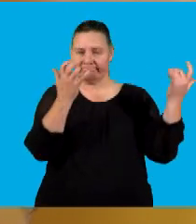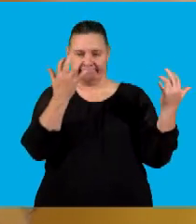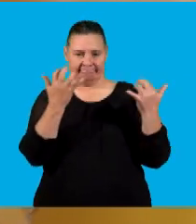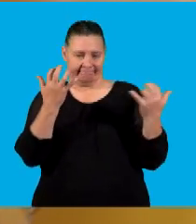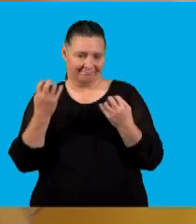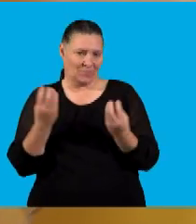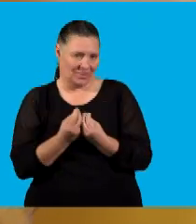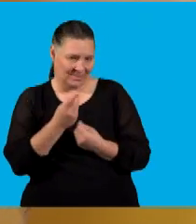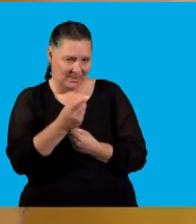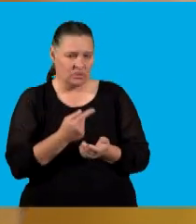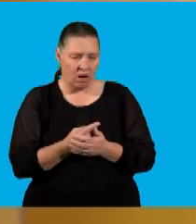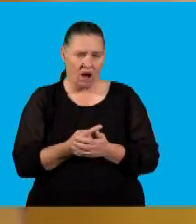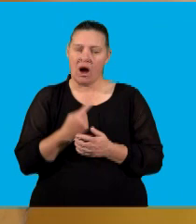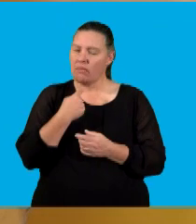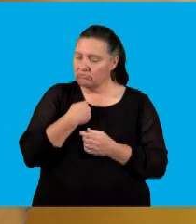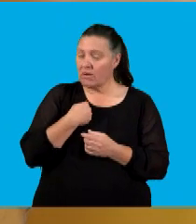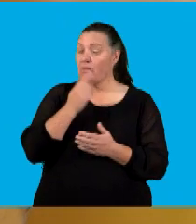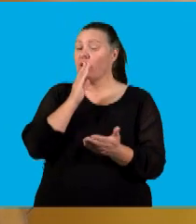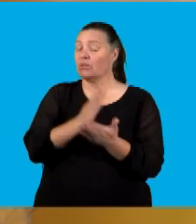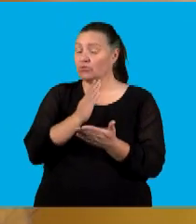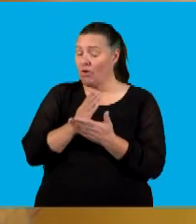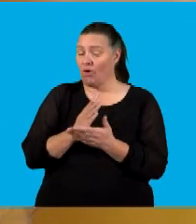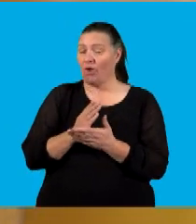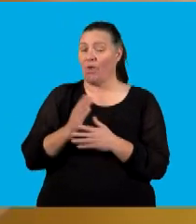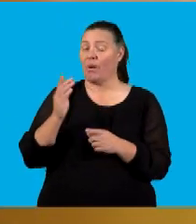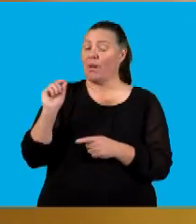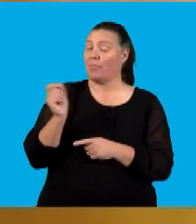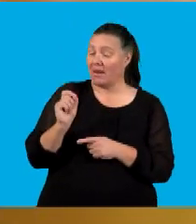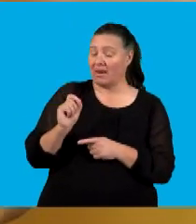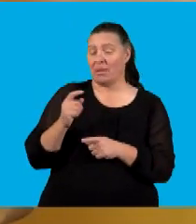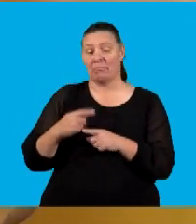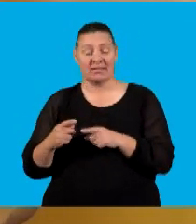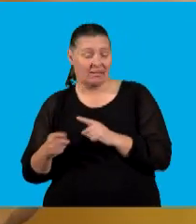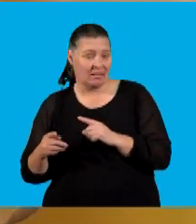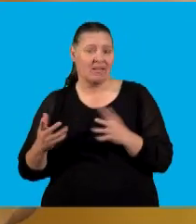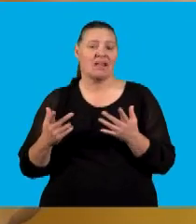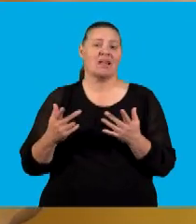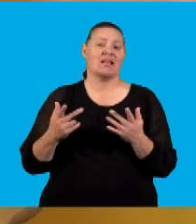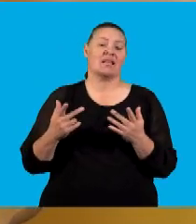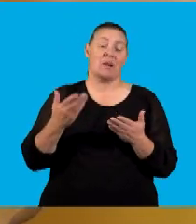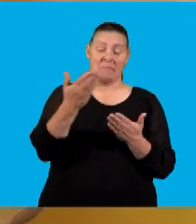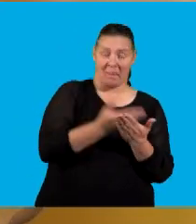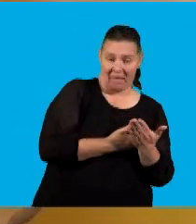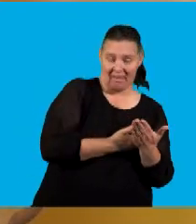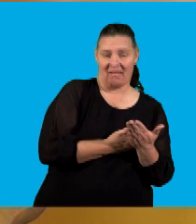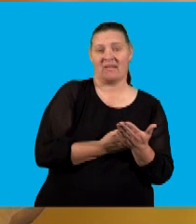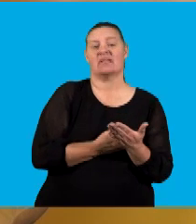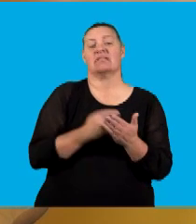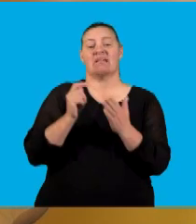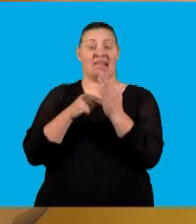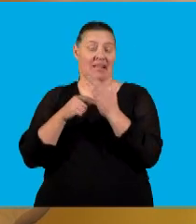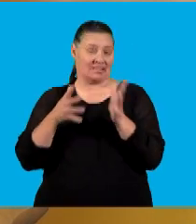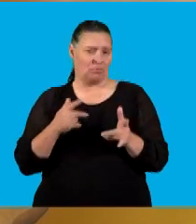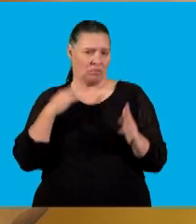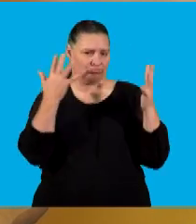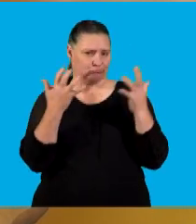with you. Make sure you have a pen or a pencil, a paper, and a calculator as well, because we're going to be doing some